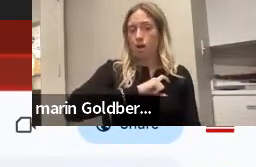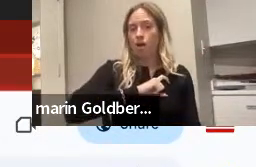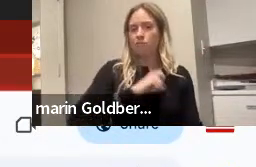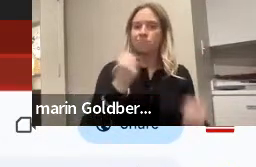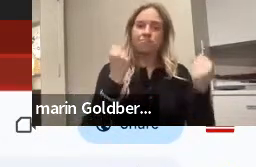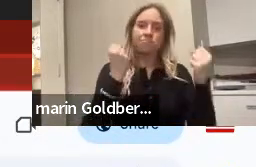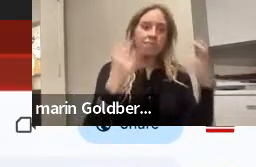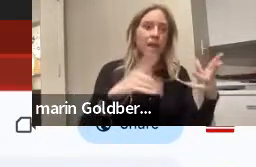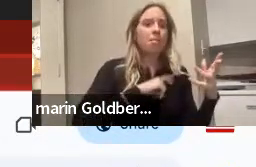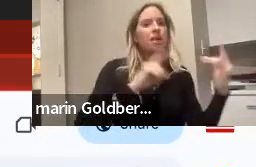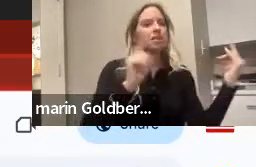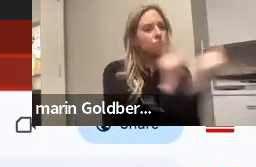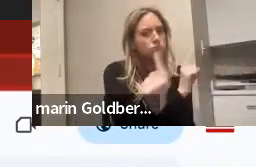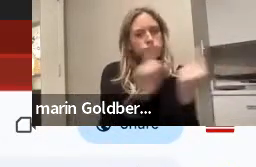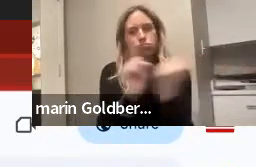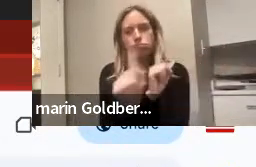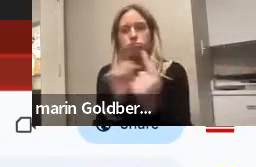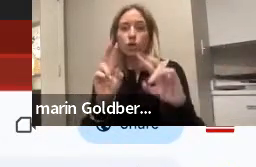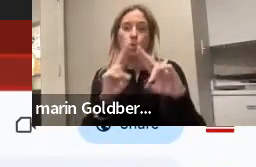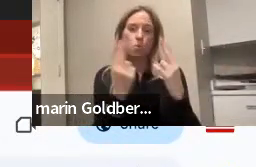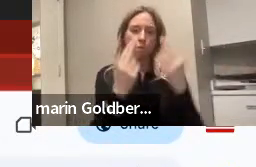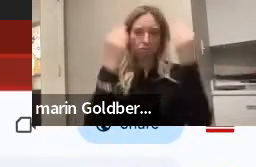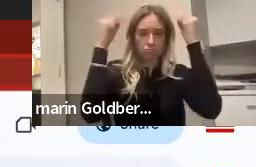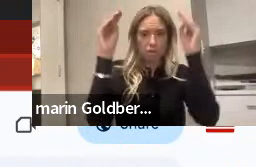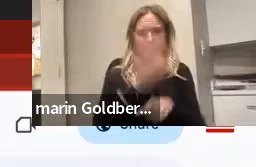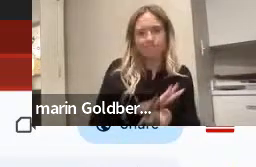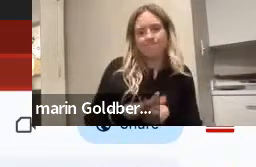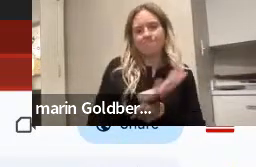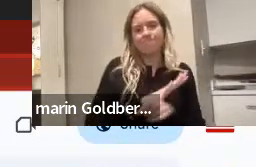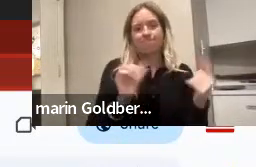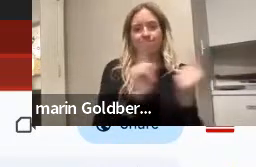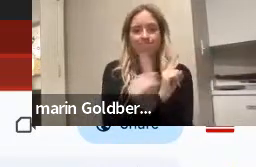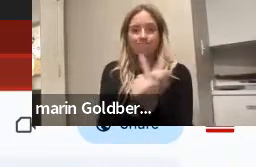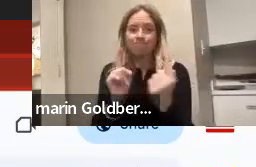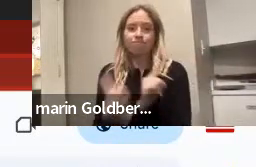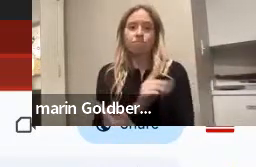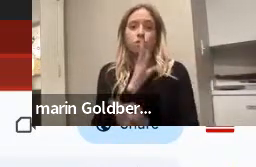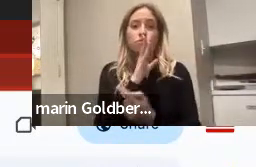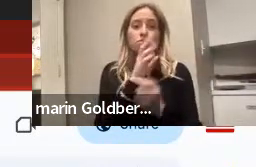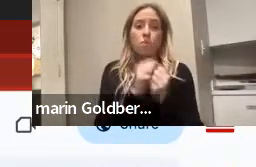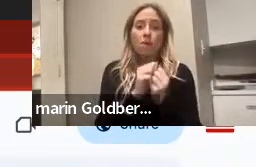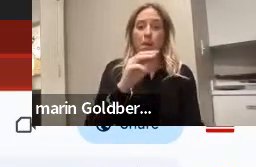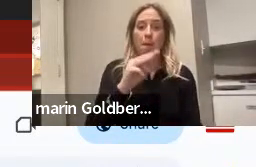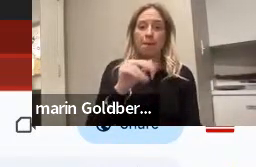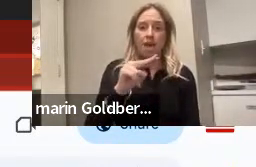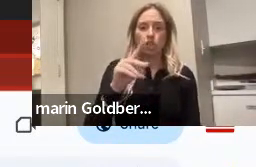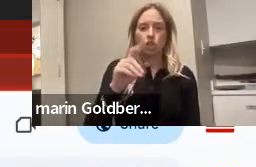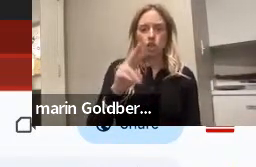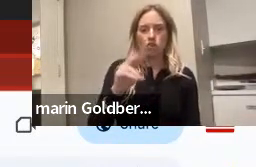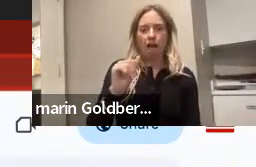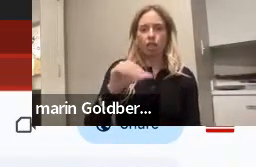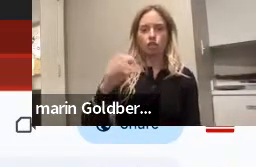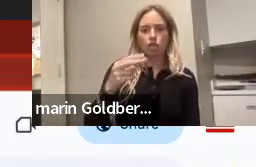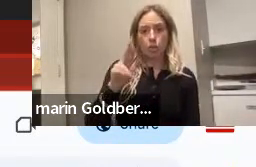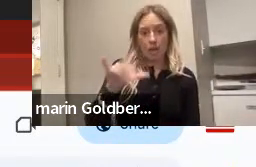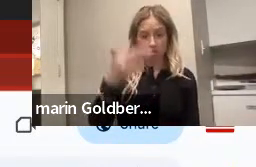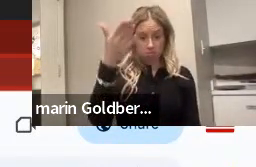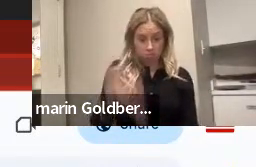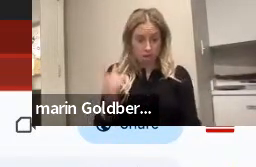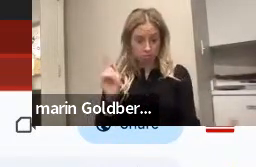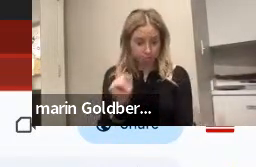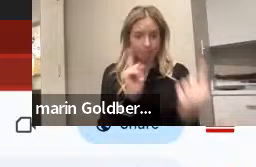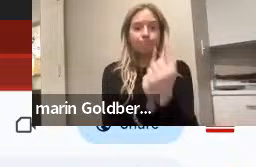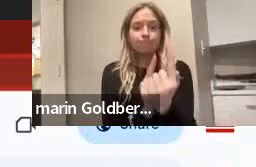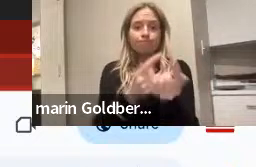many police. It was in Union Market area. I spoke with Commander Altieri there, and he told me